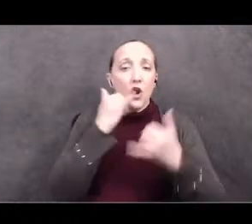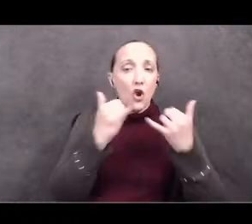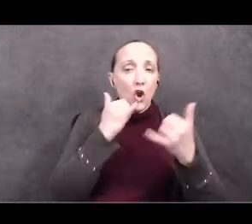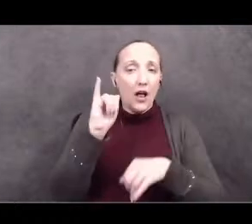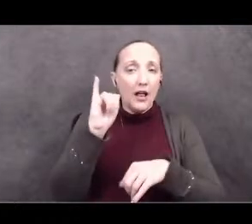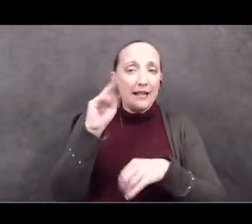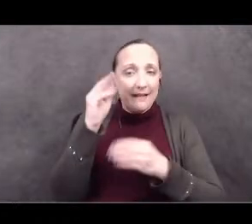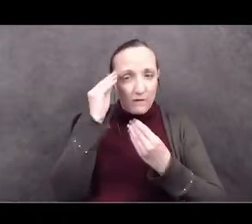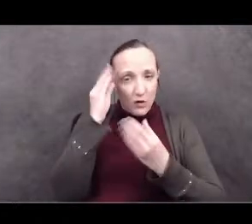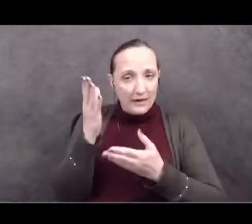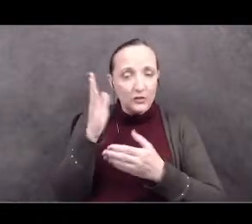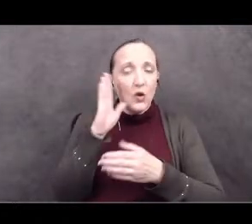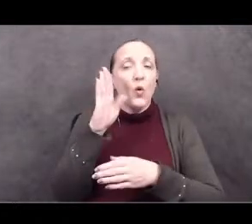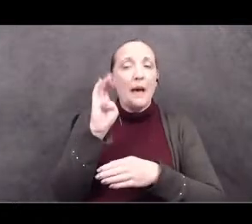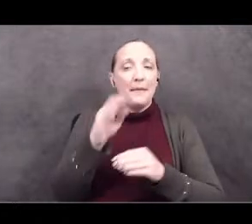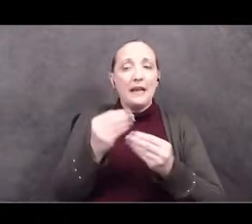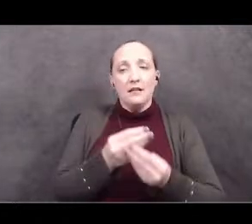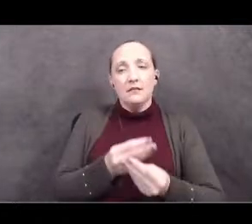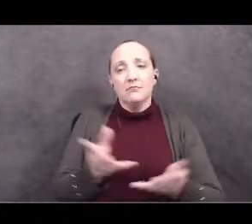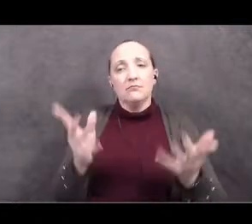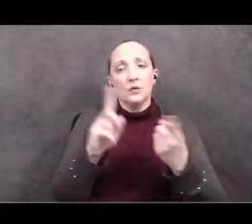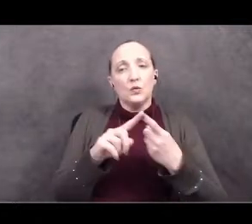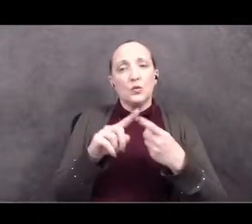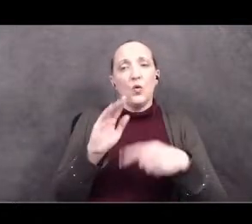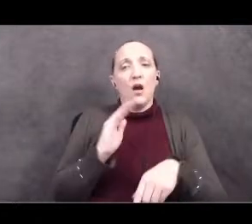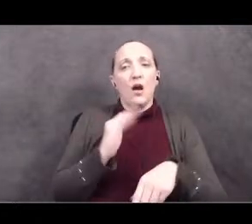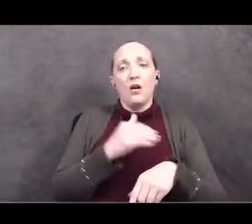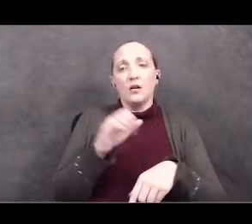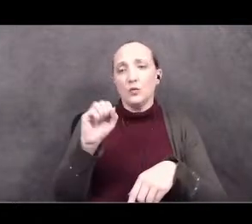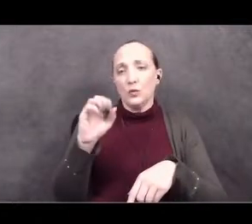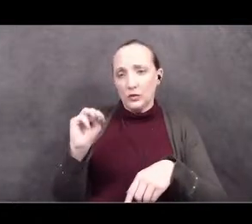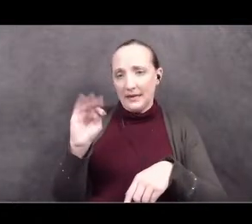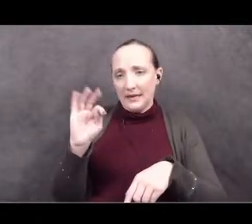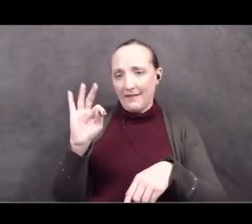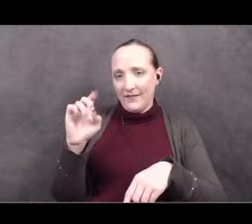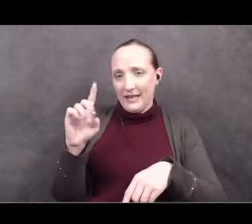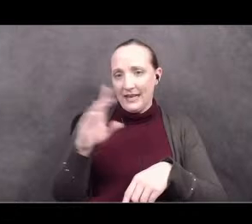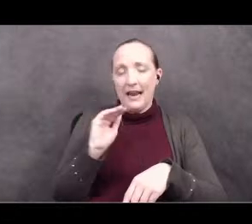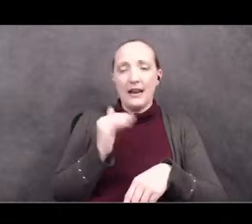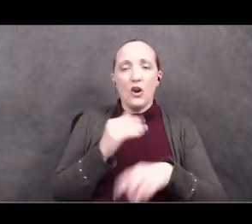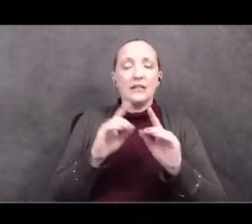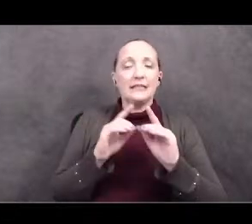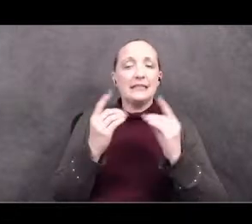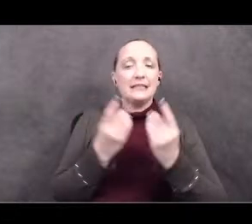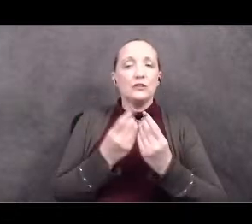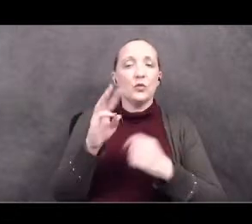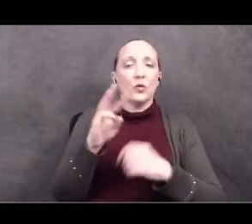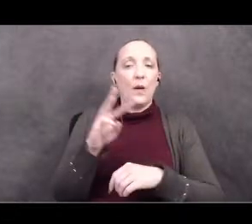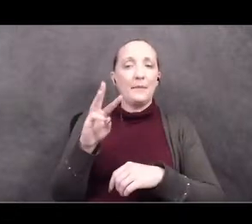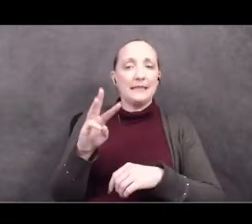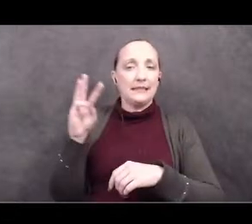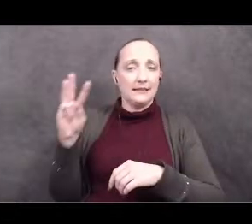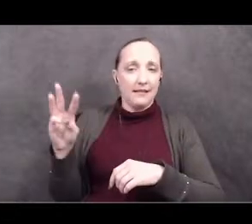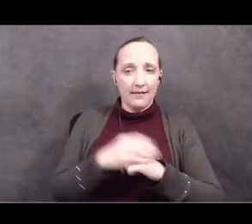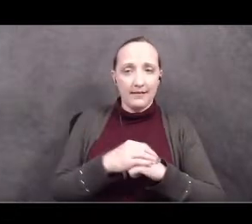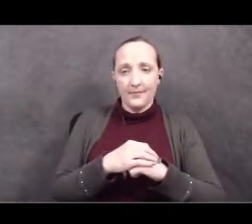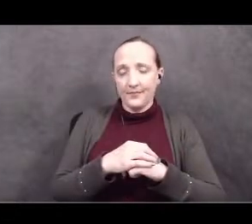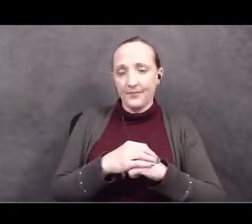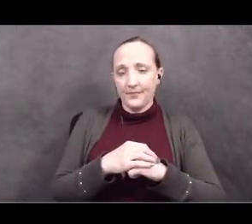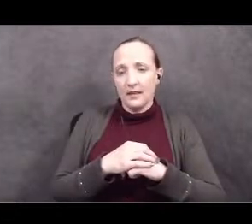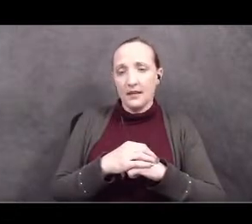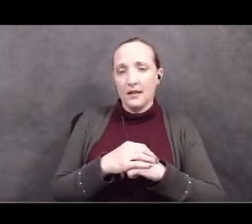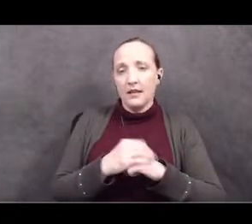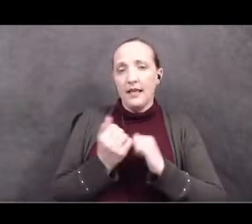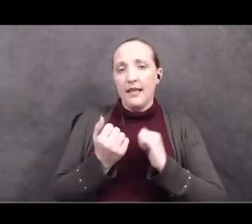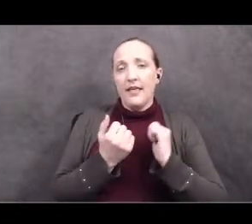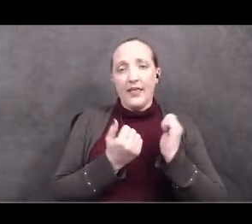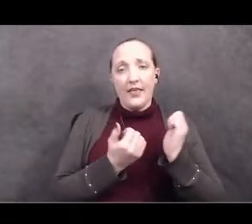forthcoming uh to all of you on our social media feeds and our district website uh so